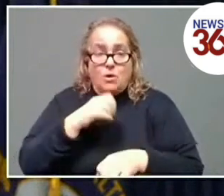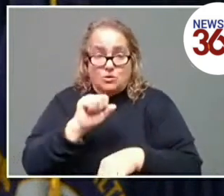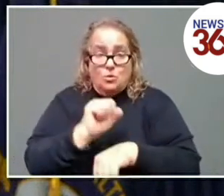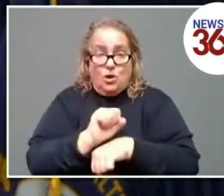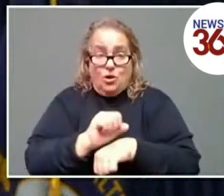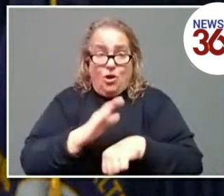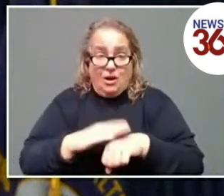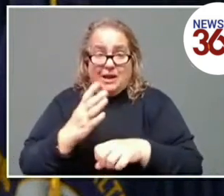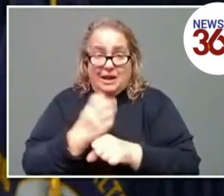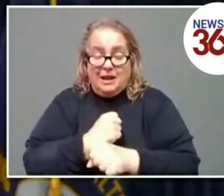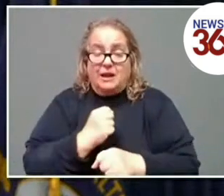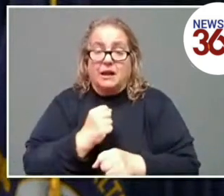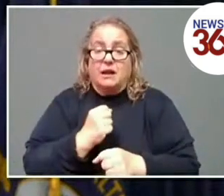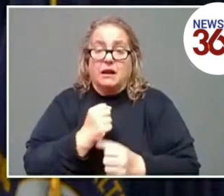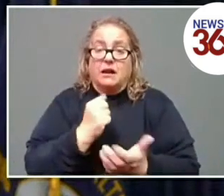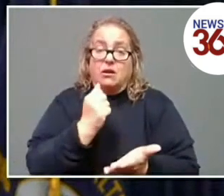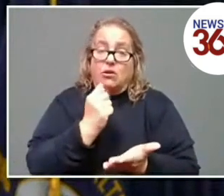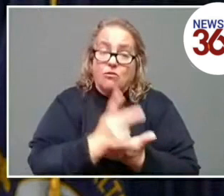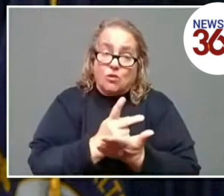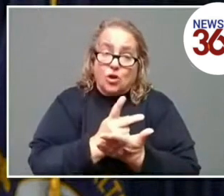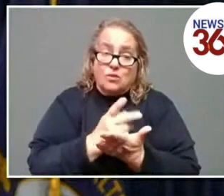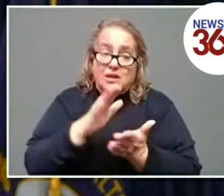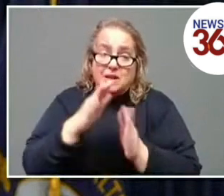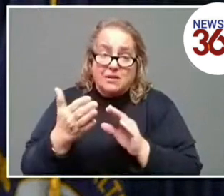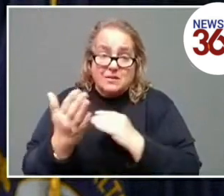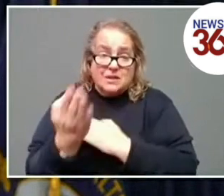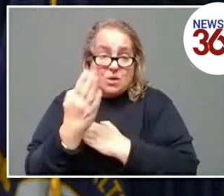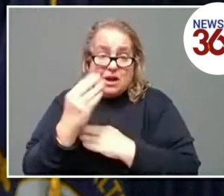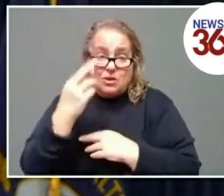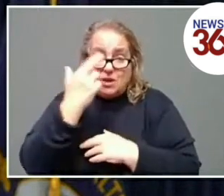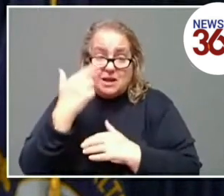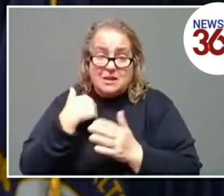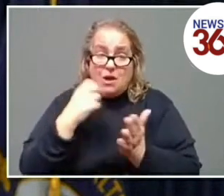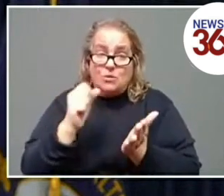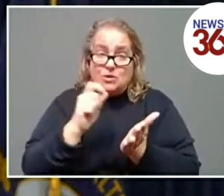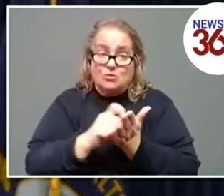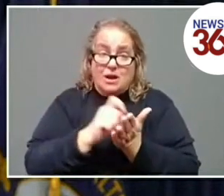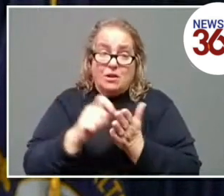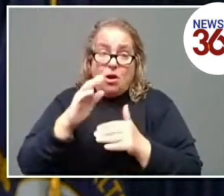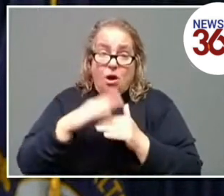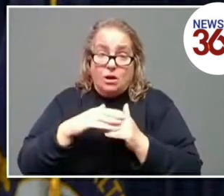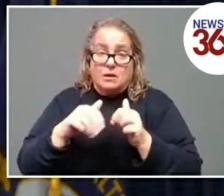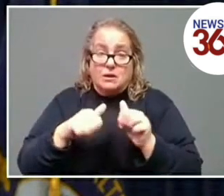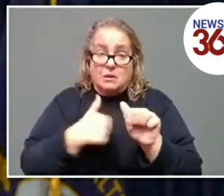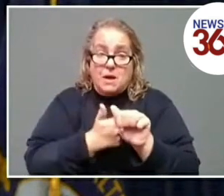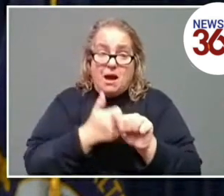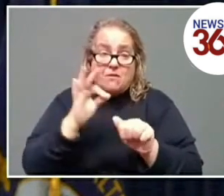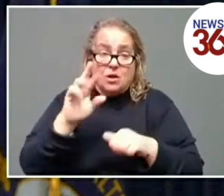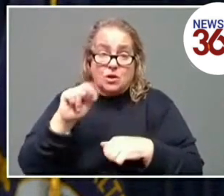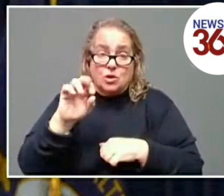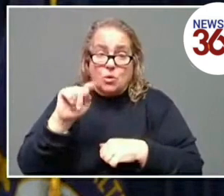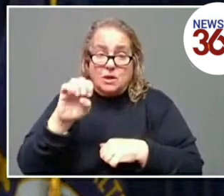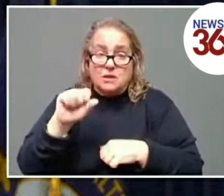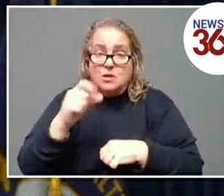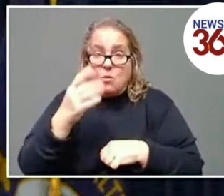confirmed deaths this morning and realized I was writing on the back of notes that one of my kids took